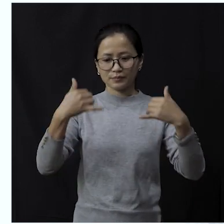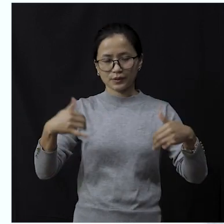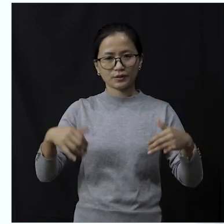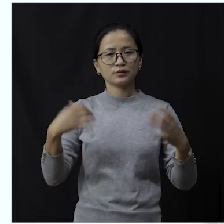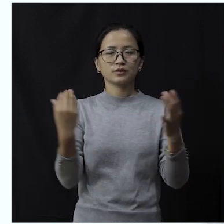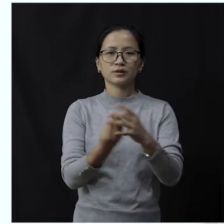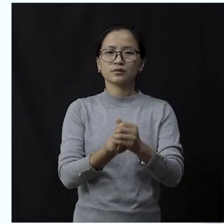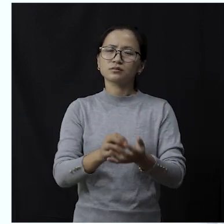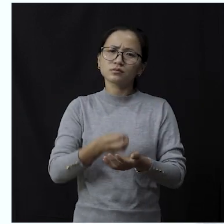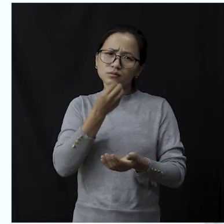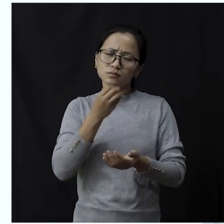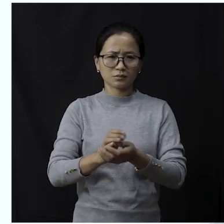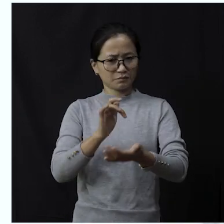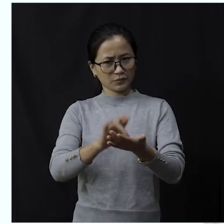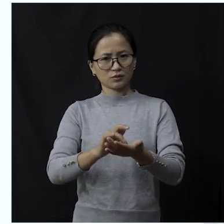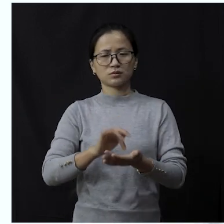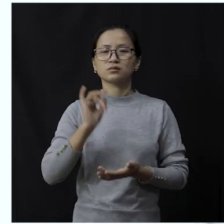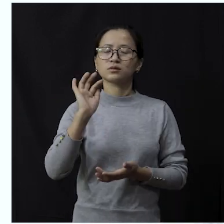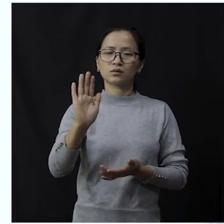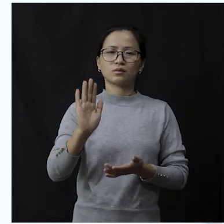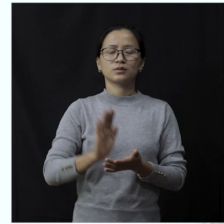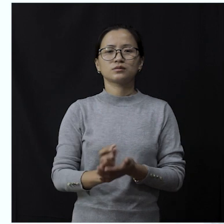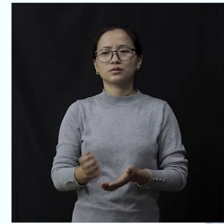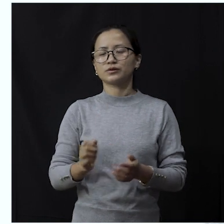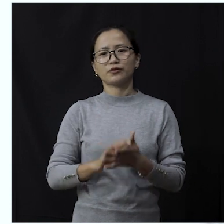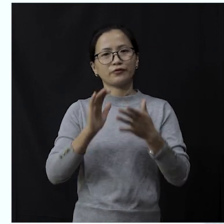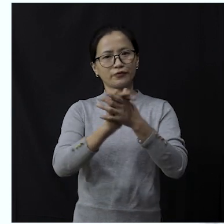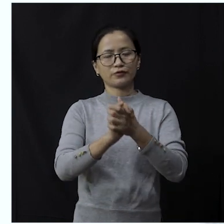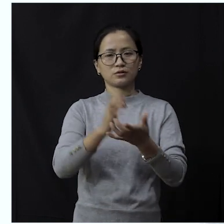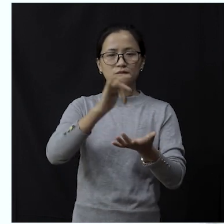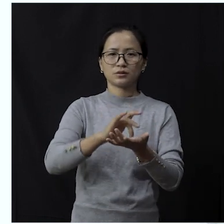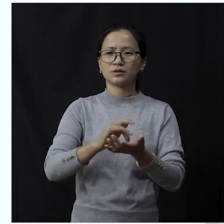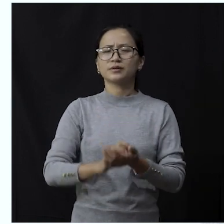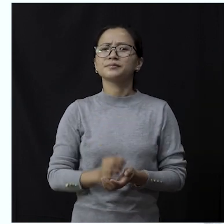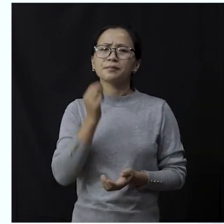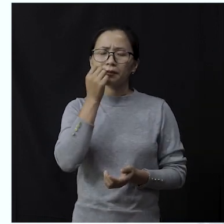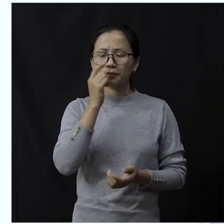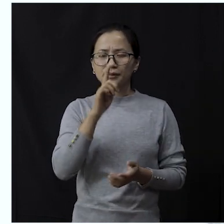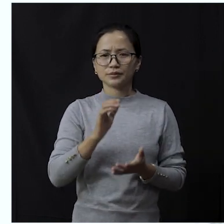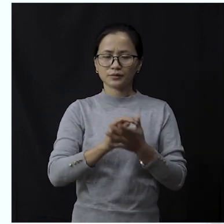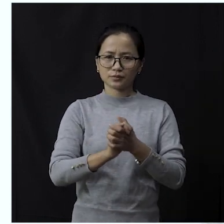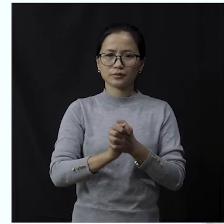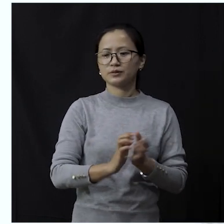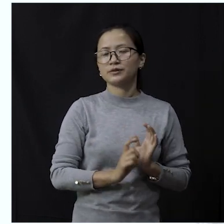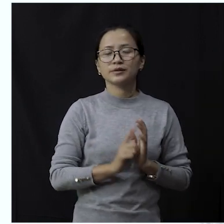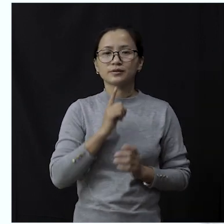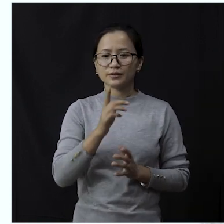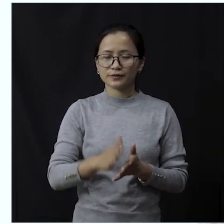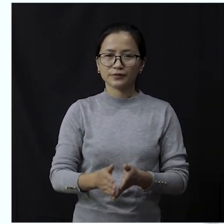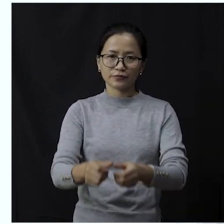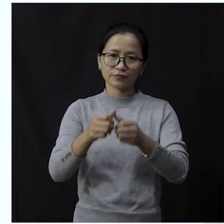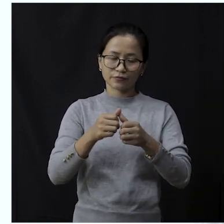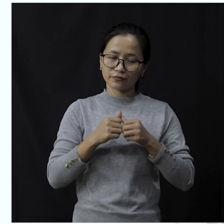even want to have food together at your place or maybe your friend's place. Your friend's parents will invite you and you become excited and happy to